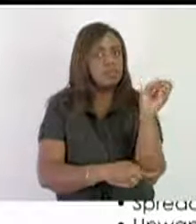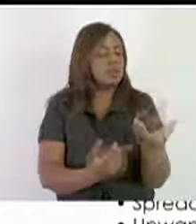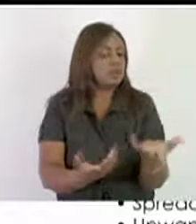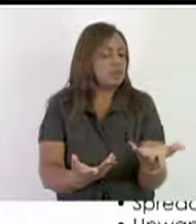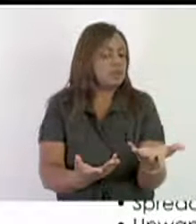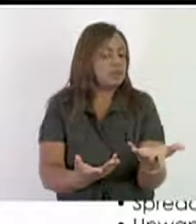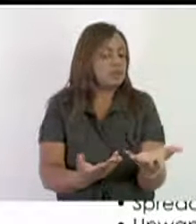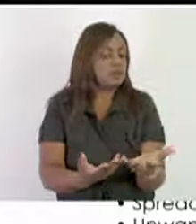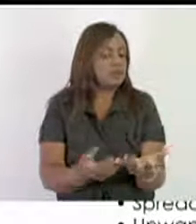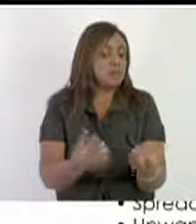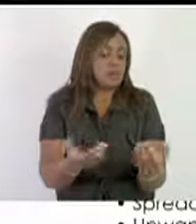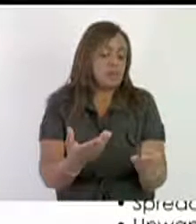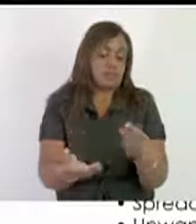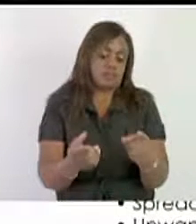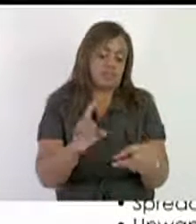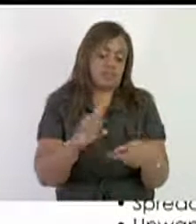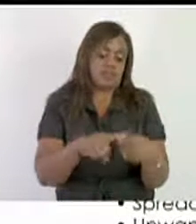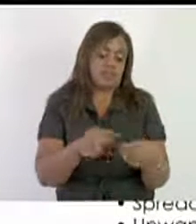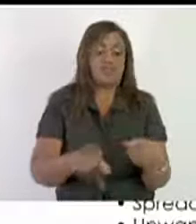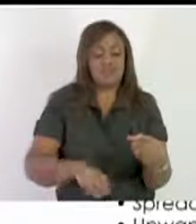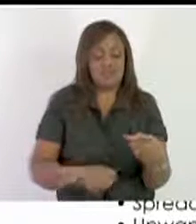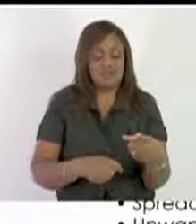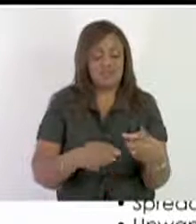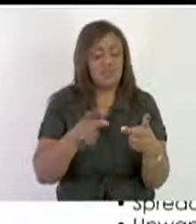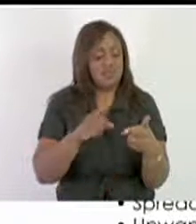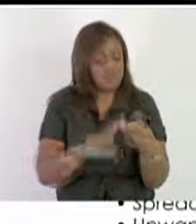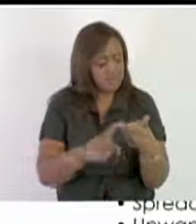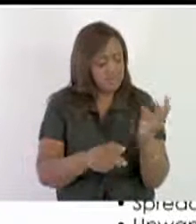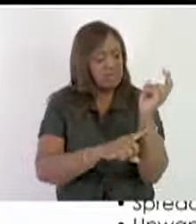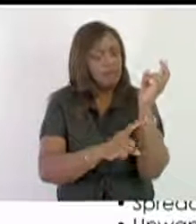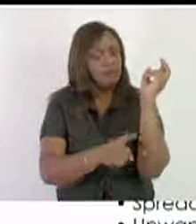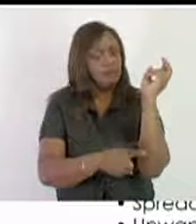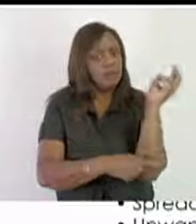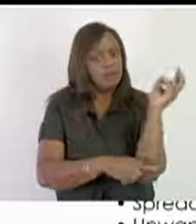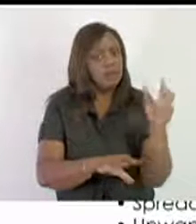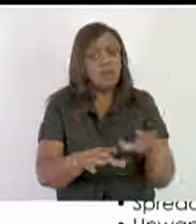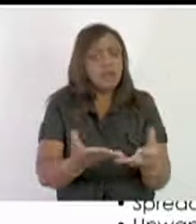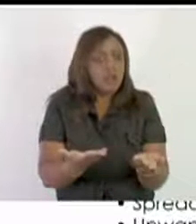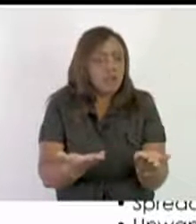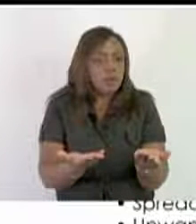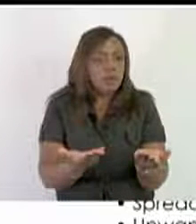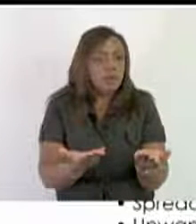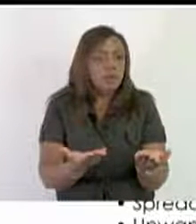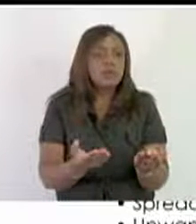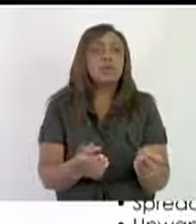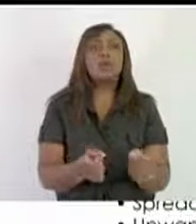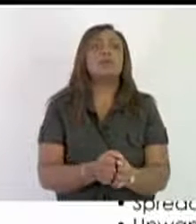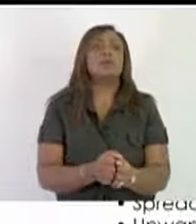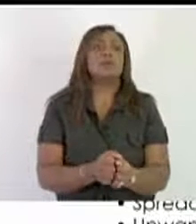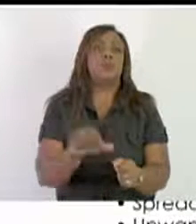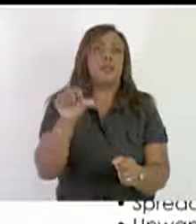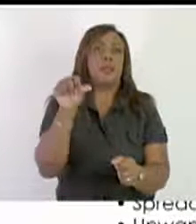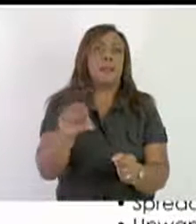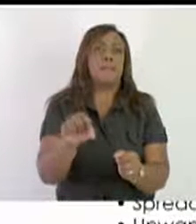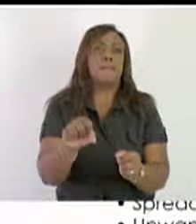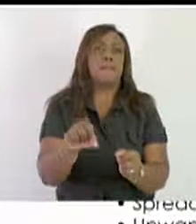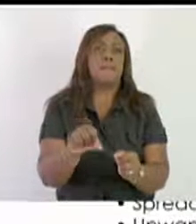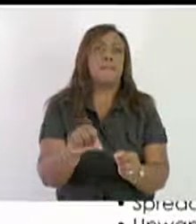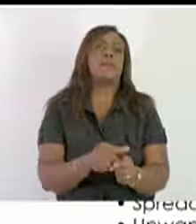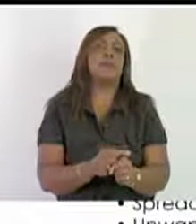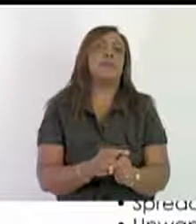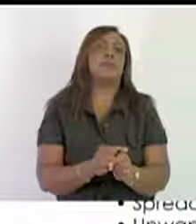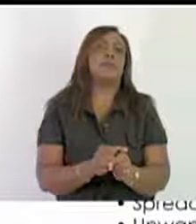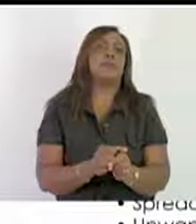sick person. Now you are sick, your parents or your neighbors or just your family members have to look after that baby because you are